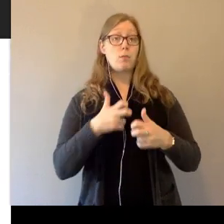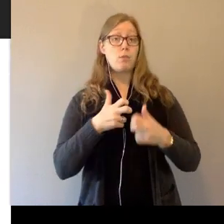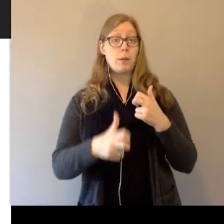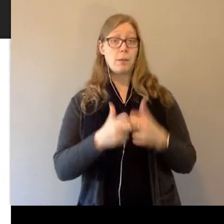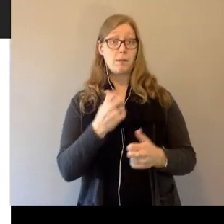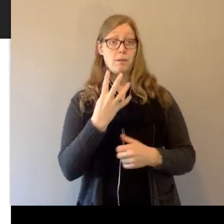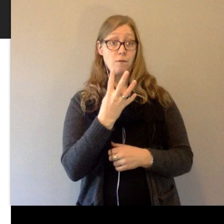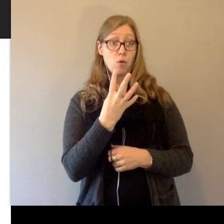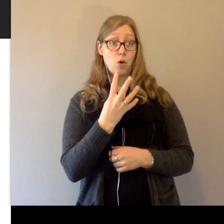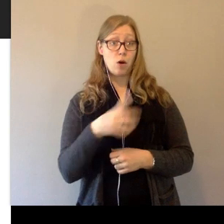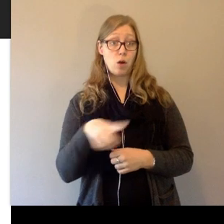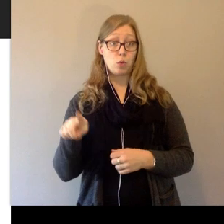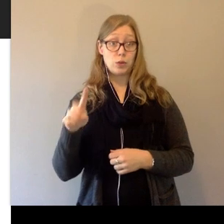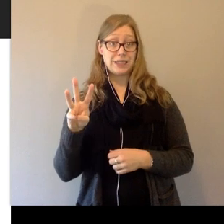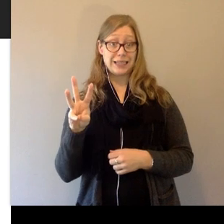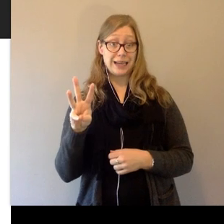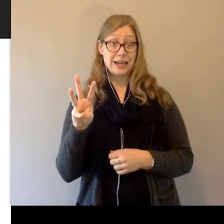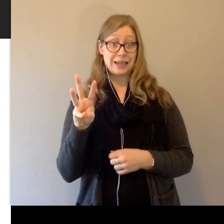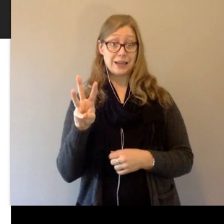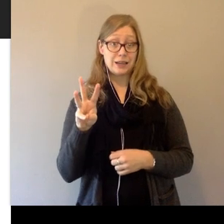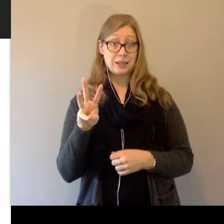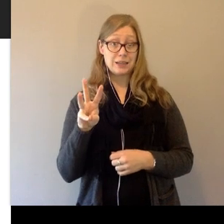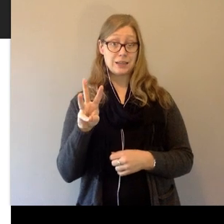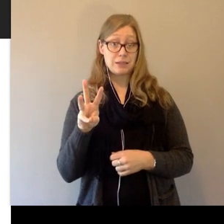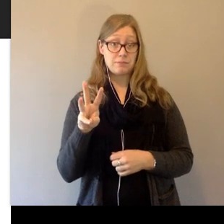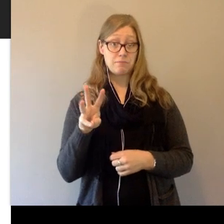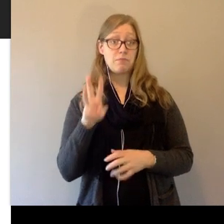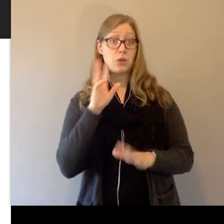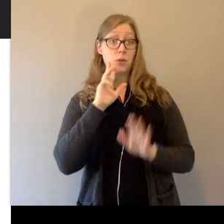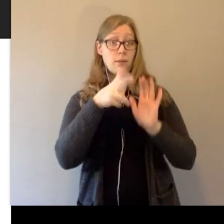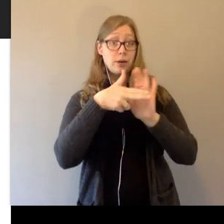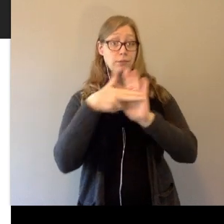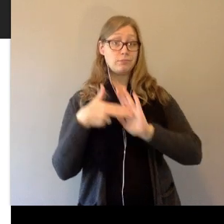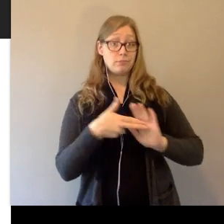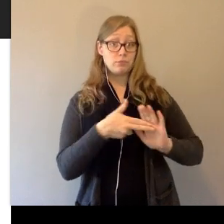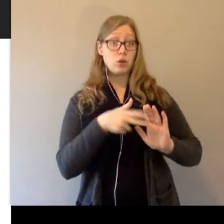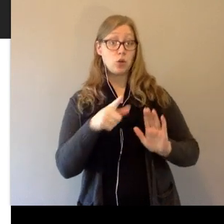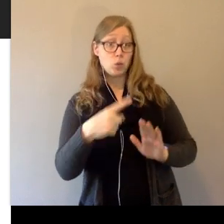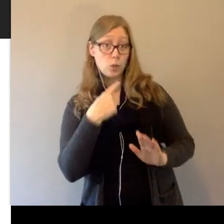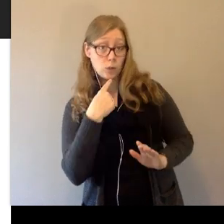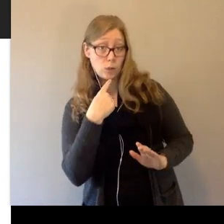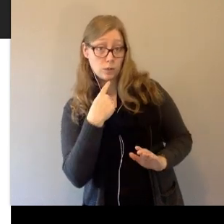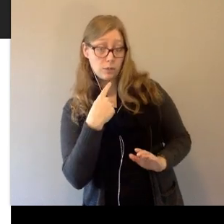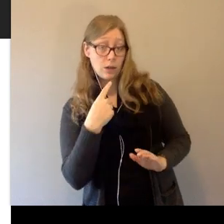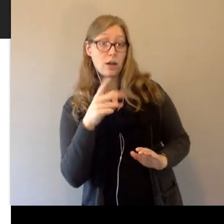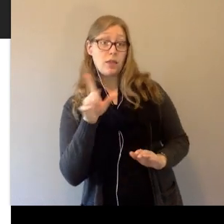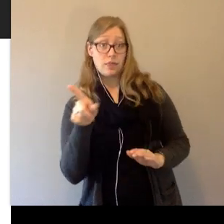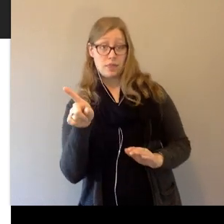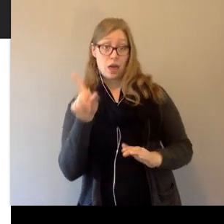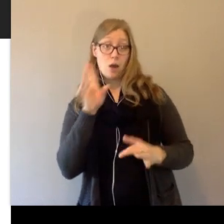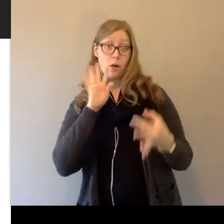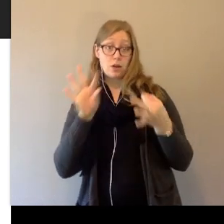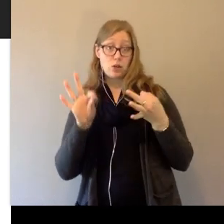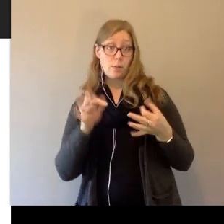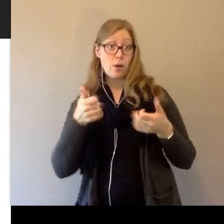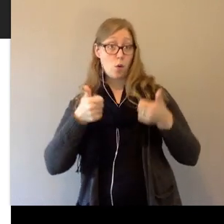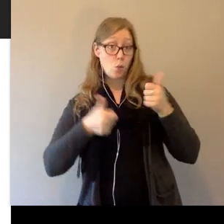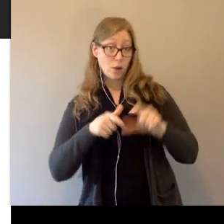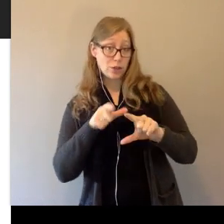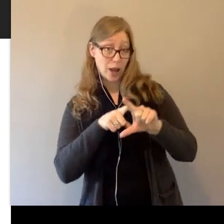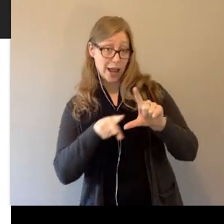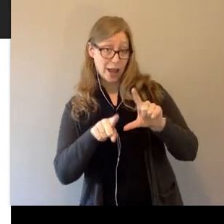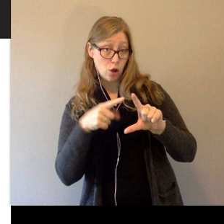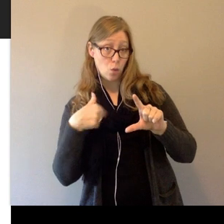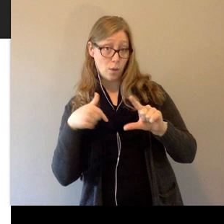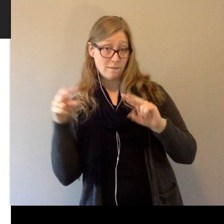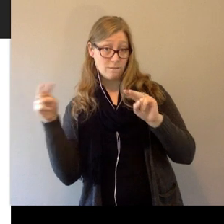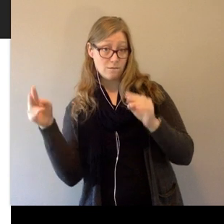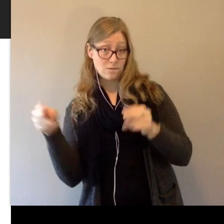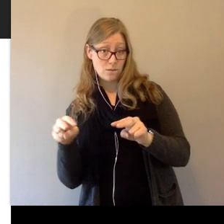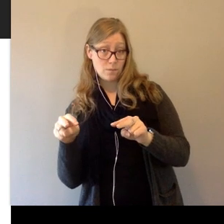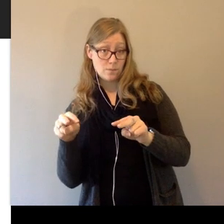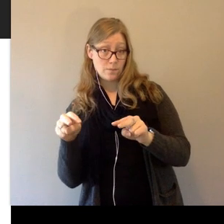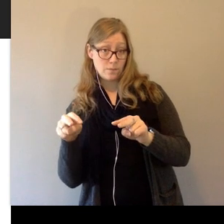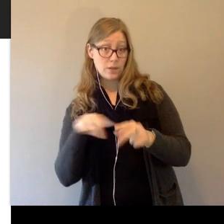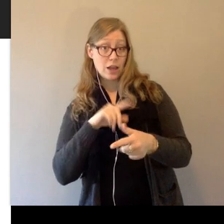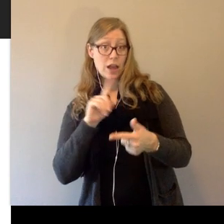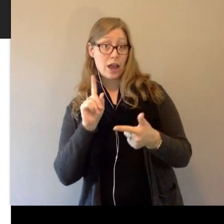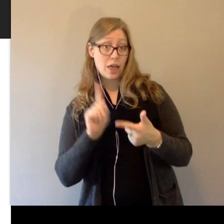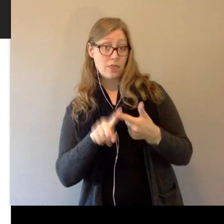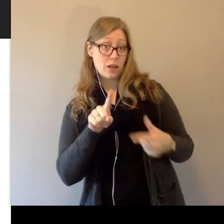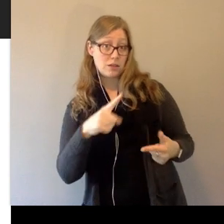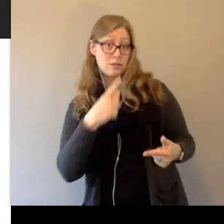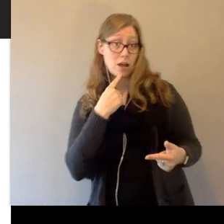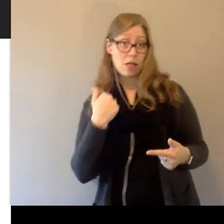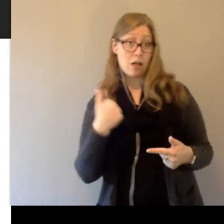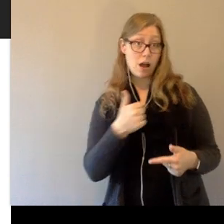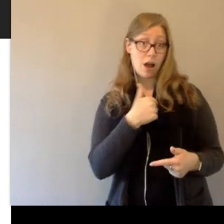be identifying, they're going to tell us which angle to look at, and then we're going to identify the adjacent, the opposite, and the